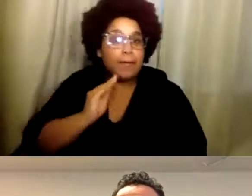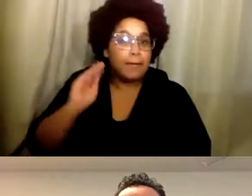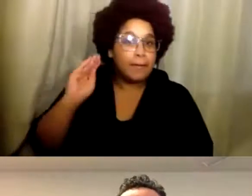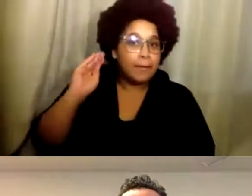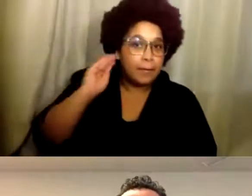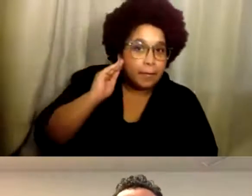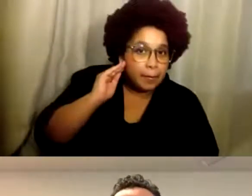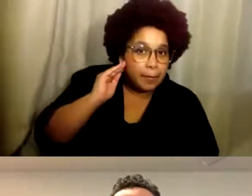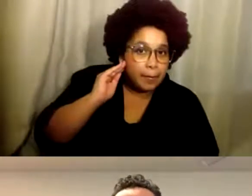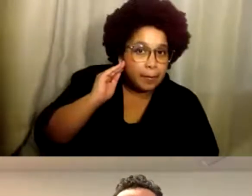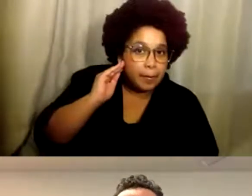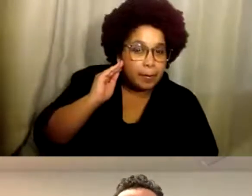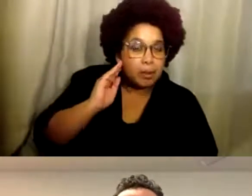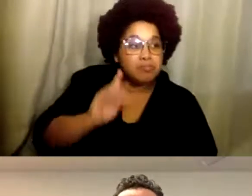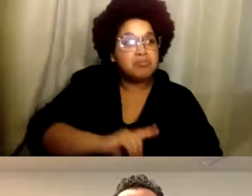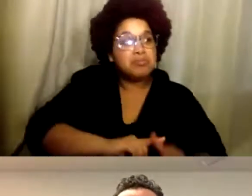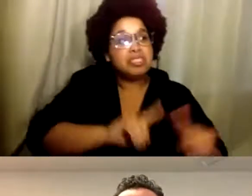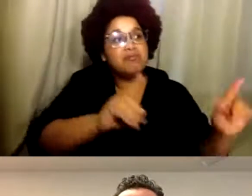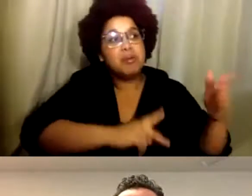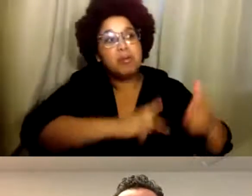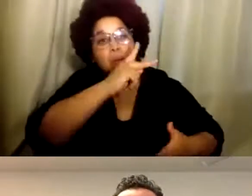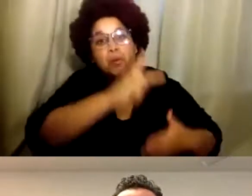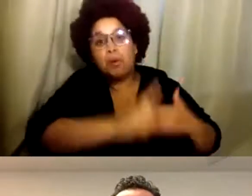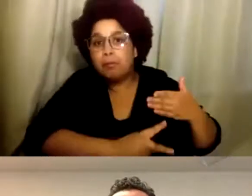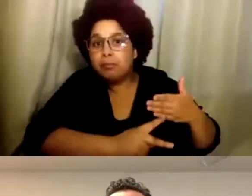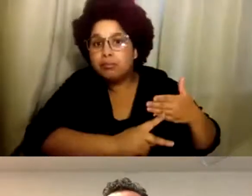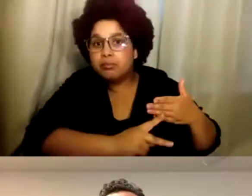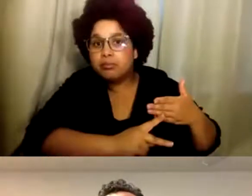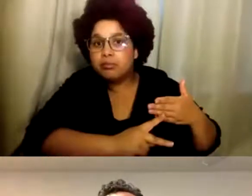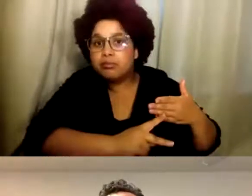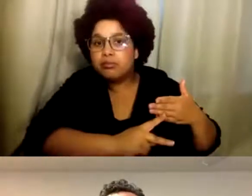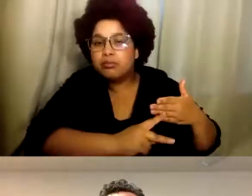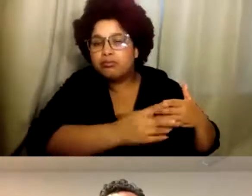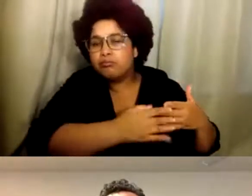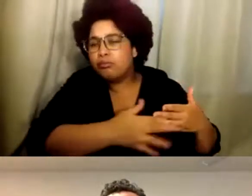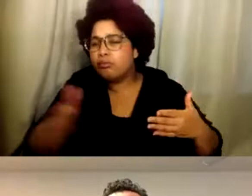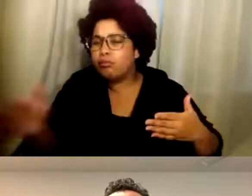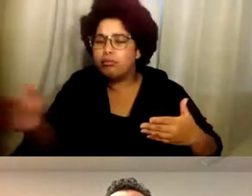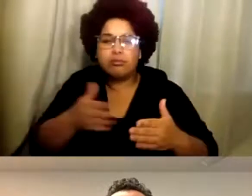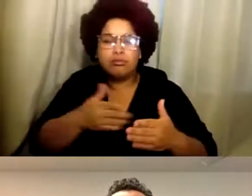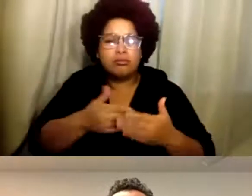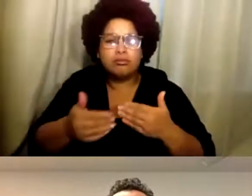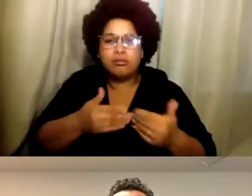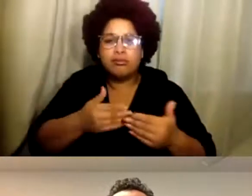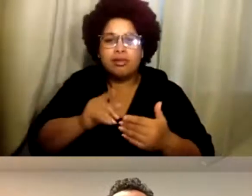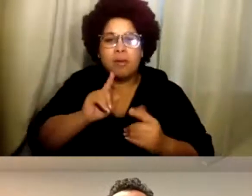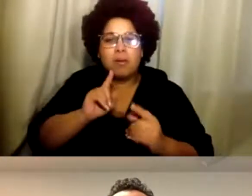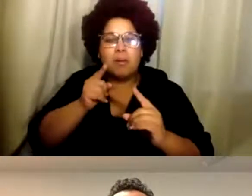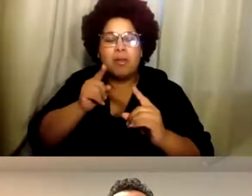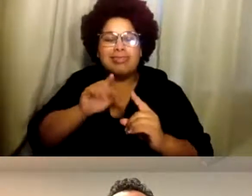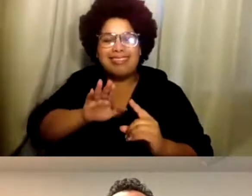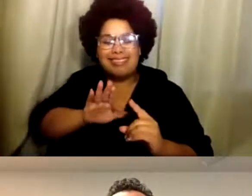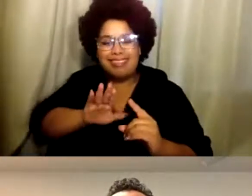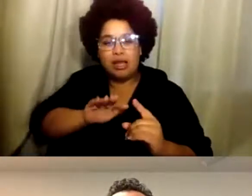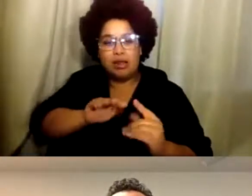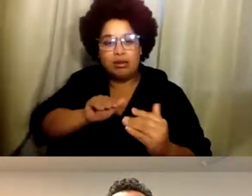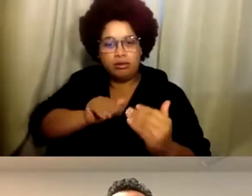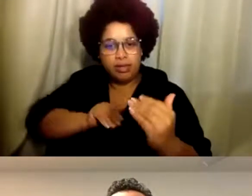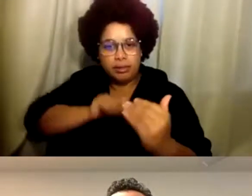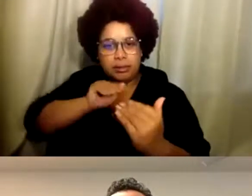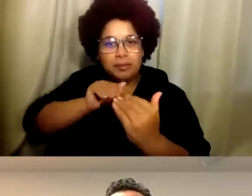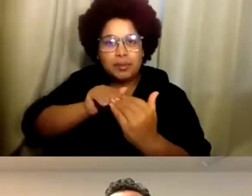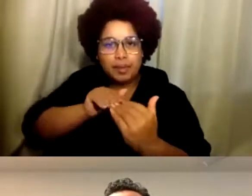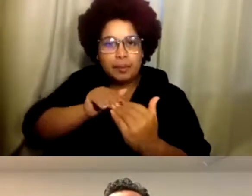whether they are at different programs. And I think meeting the clients where they are is very, very important.